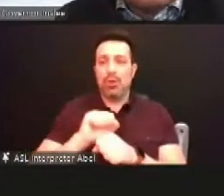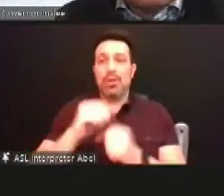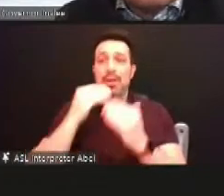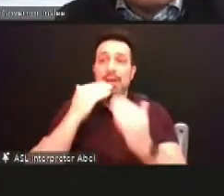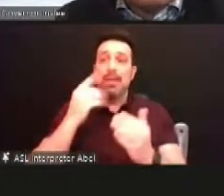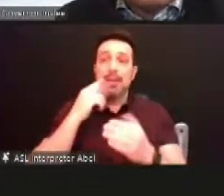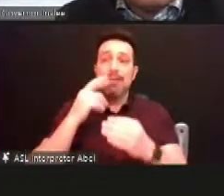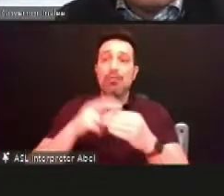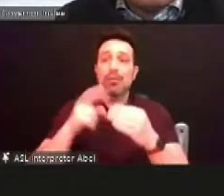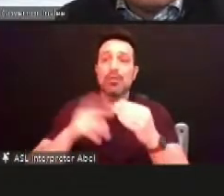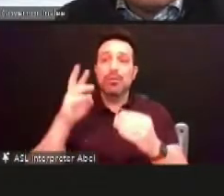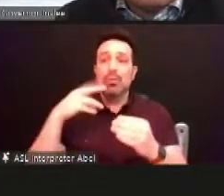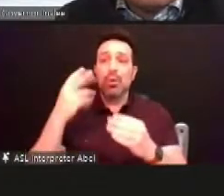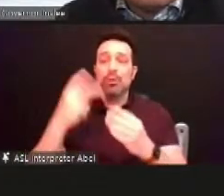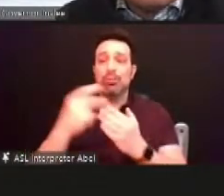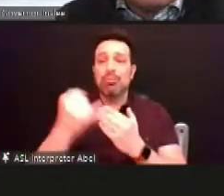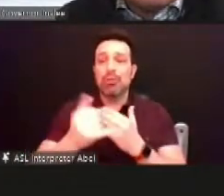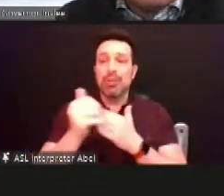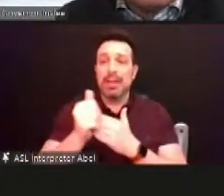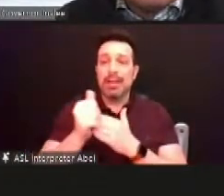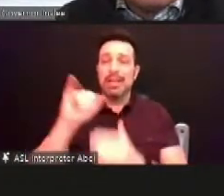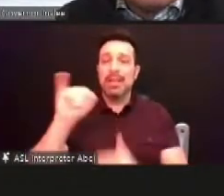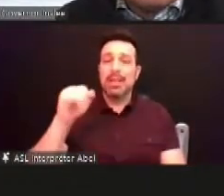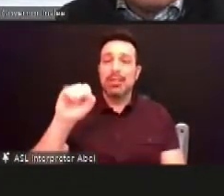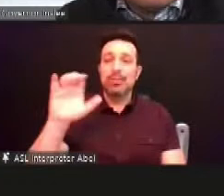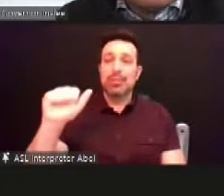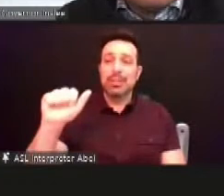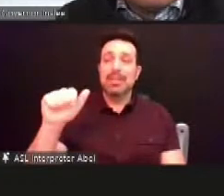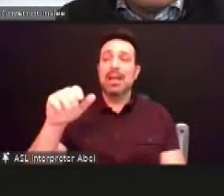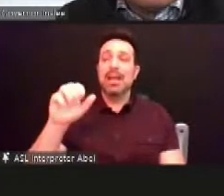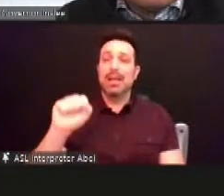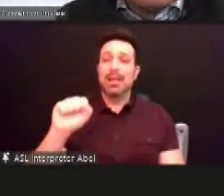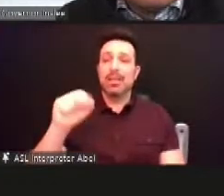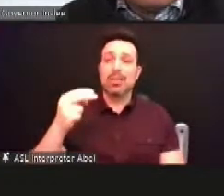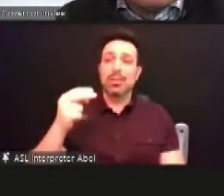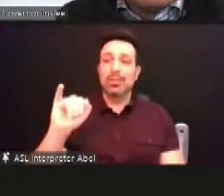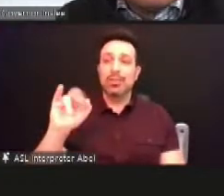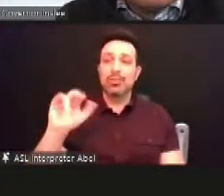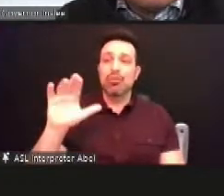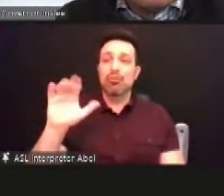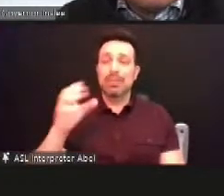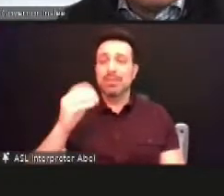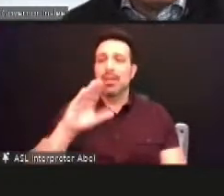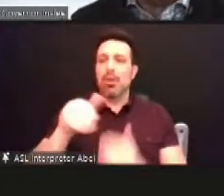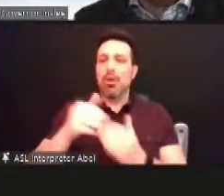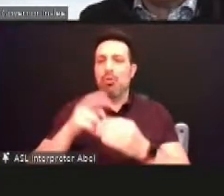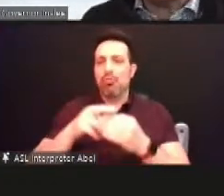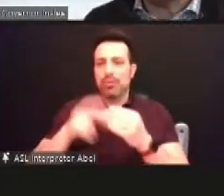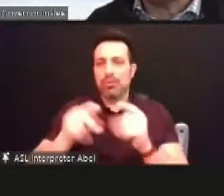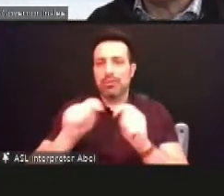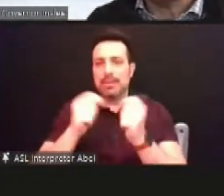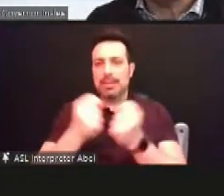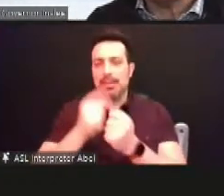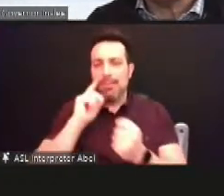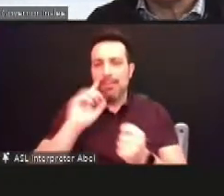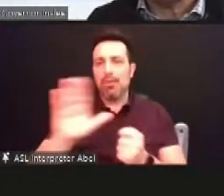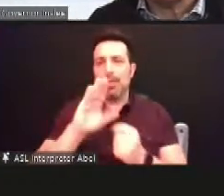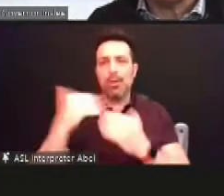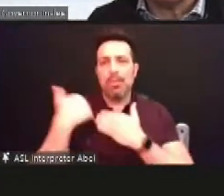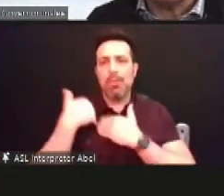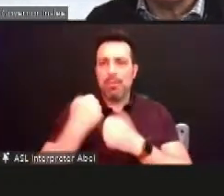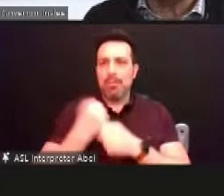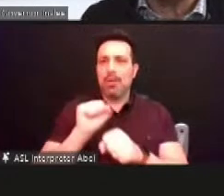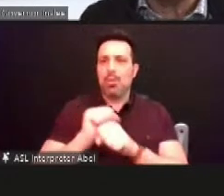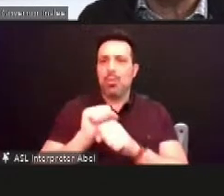the Results Washington project leads, Jessica Dang and Sharice Pidcock, and to all of the Results team members for their parts in making this work